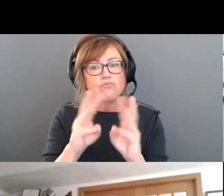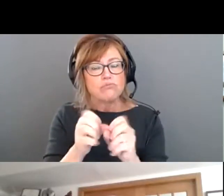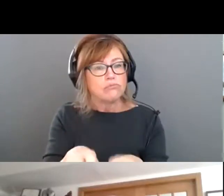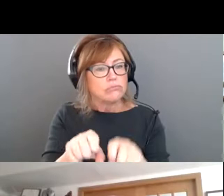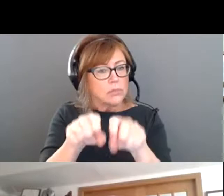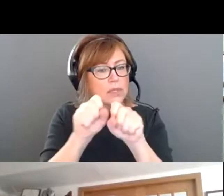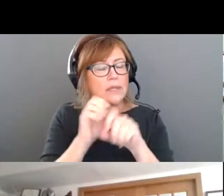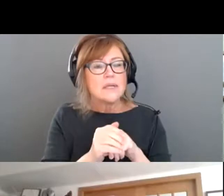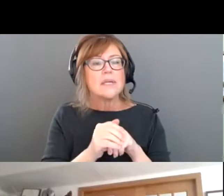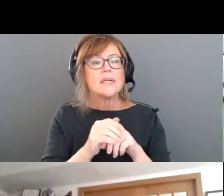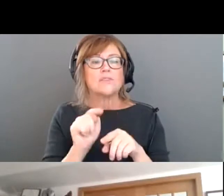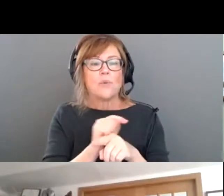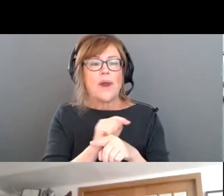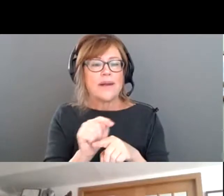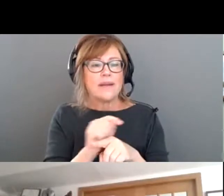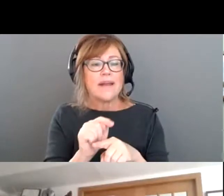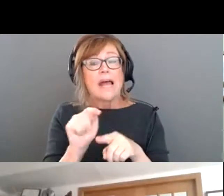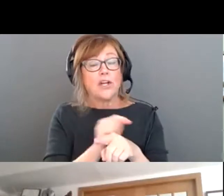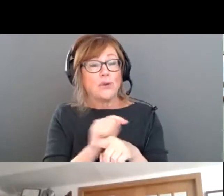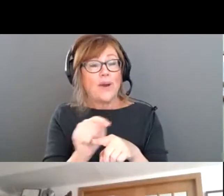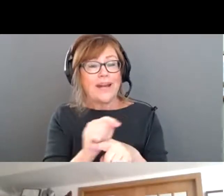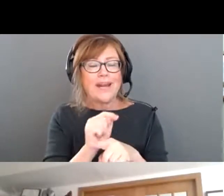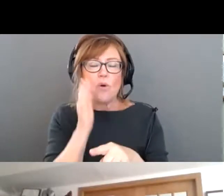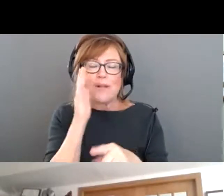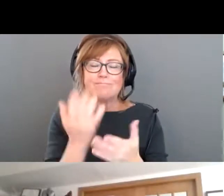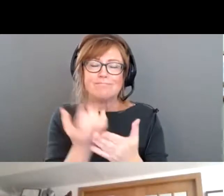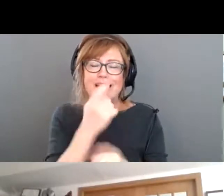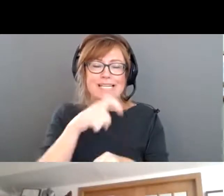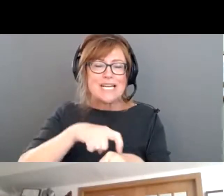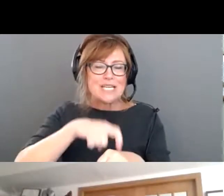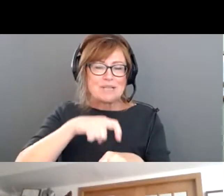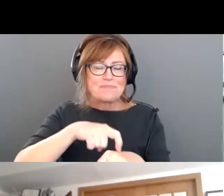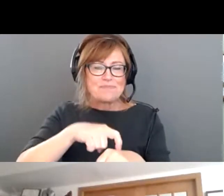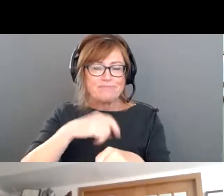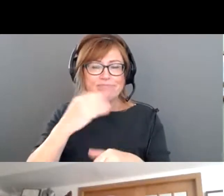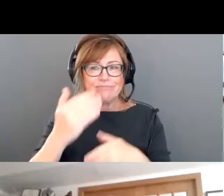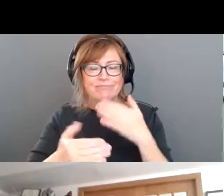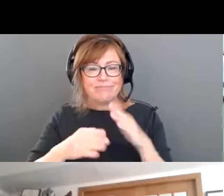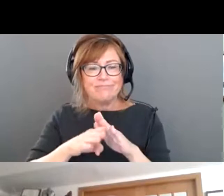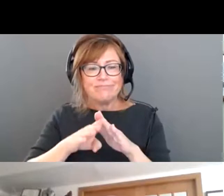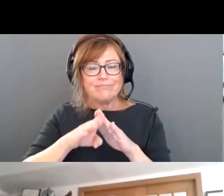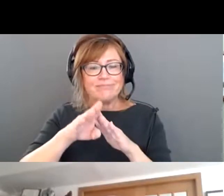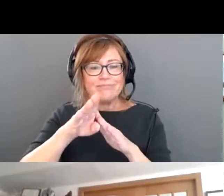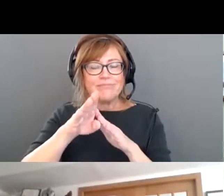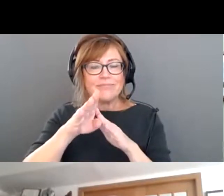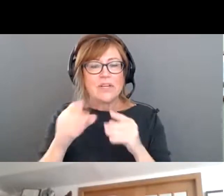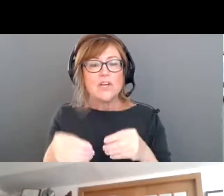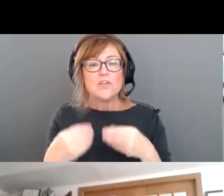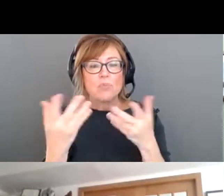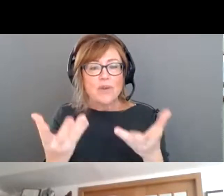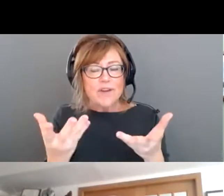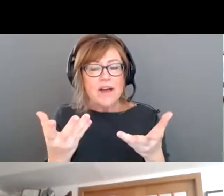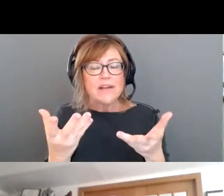It's going to take a lot of time to provide our colleagues